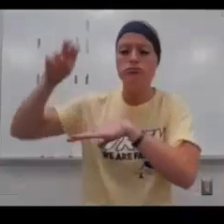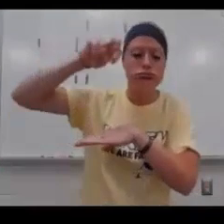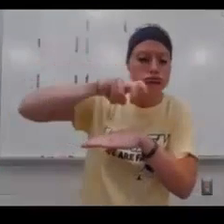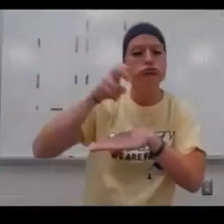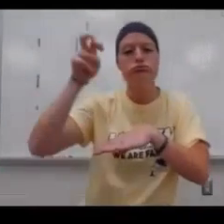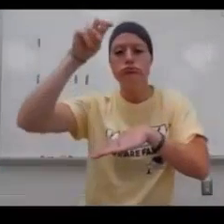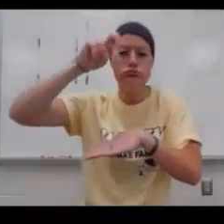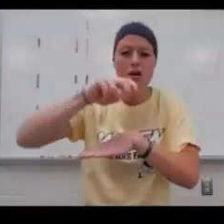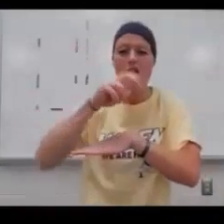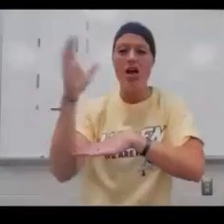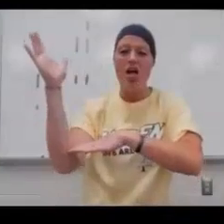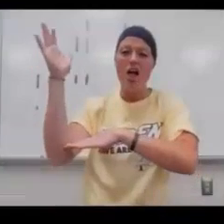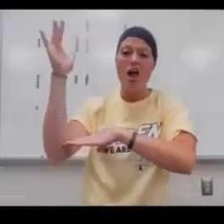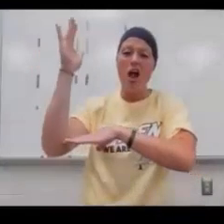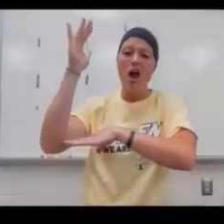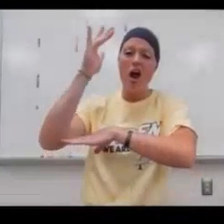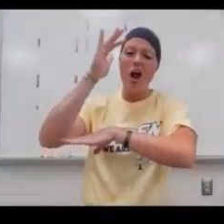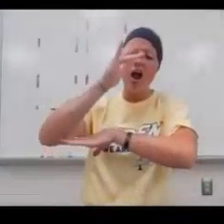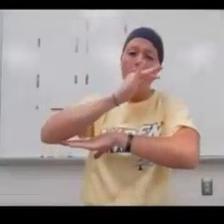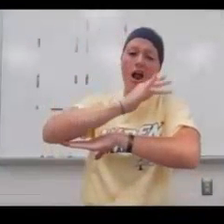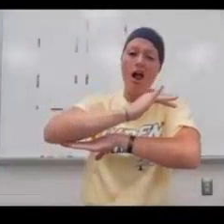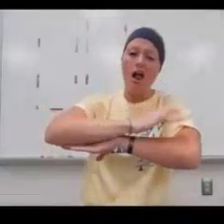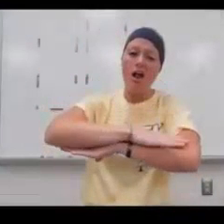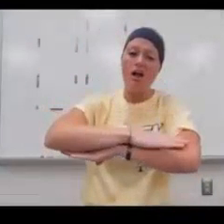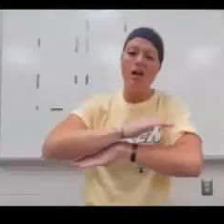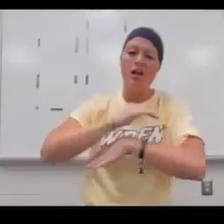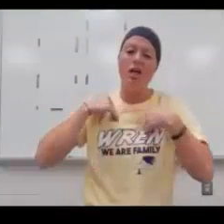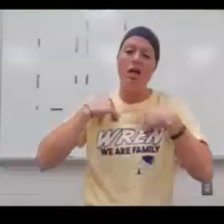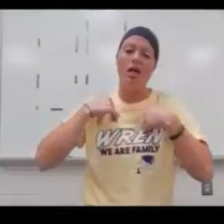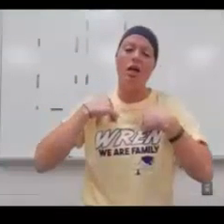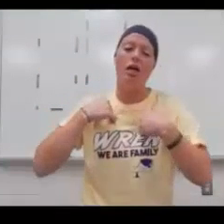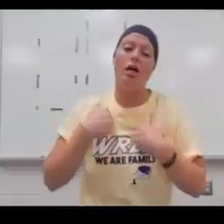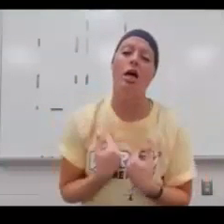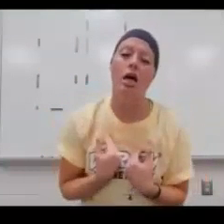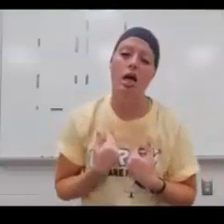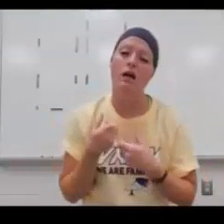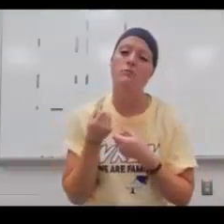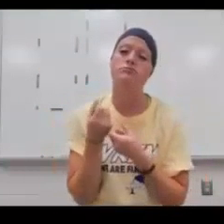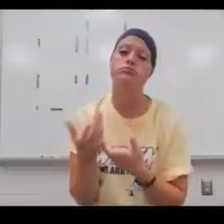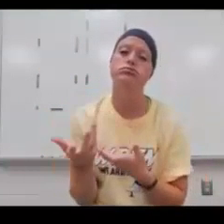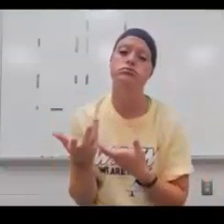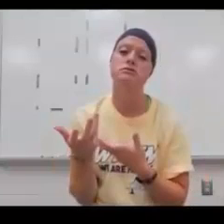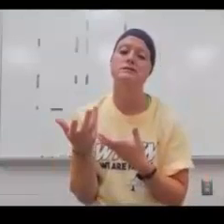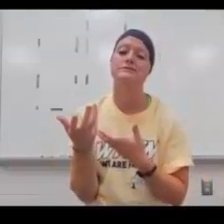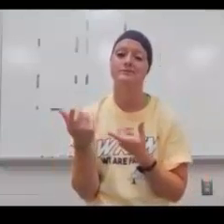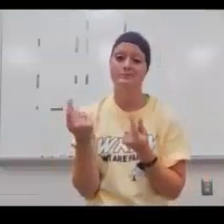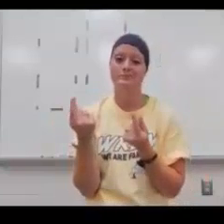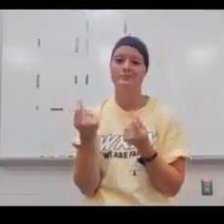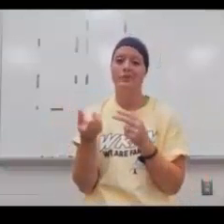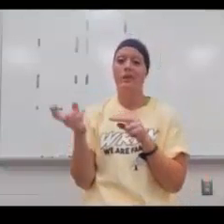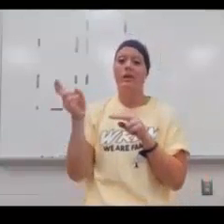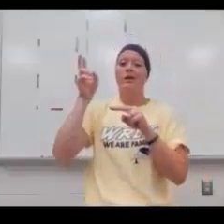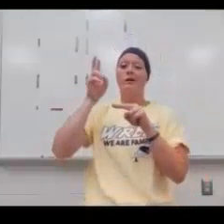dog worked, and they were looking for people and climbing around things all day long, and they're